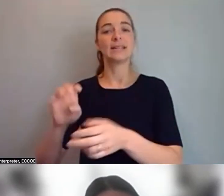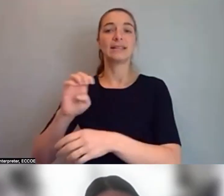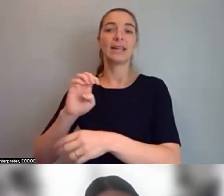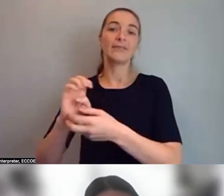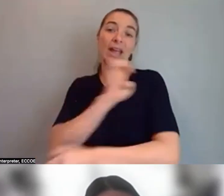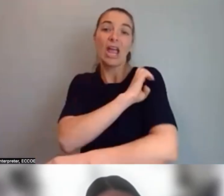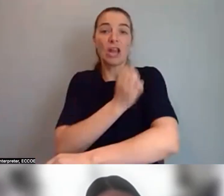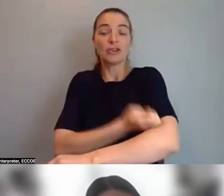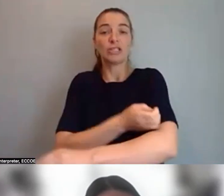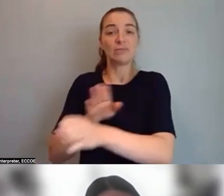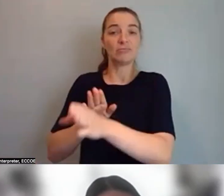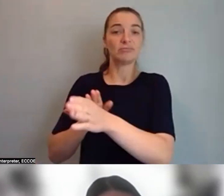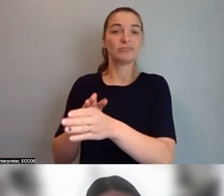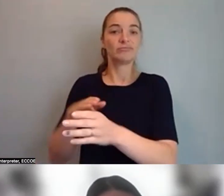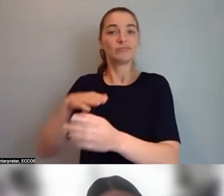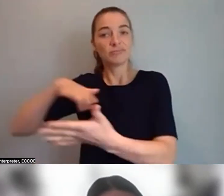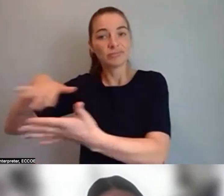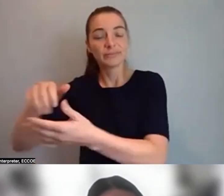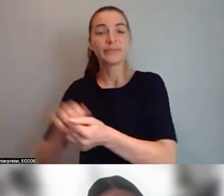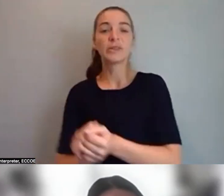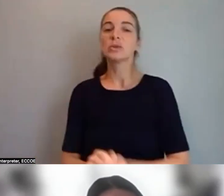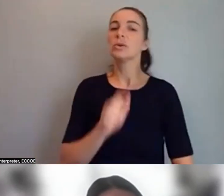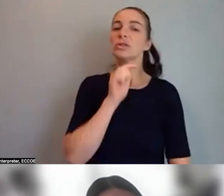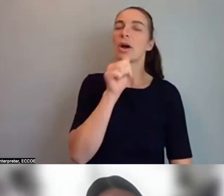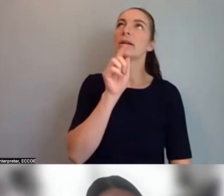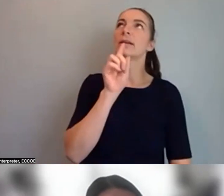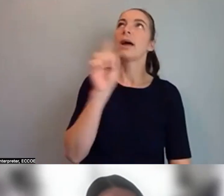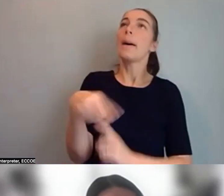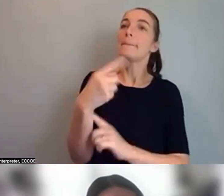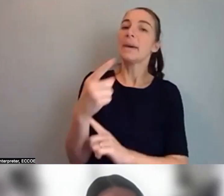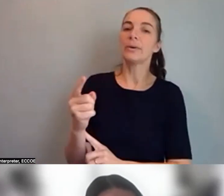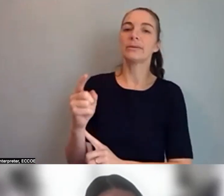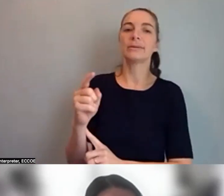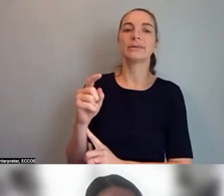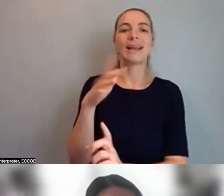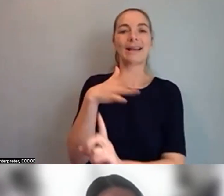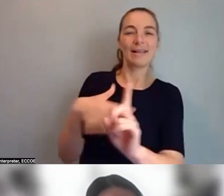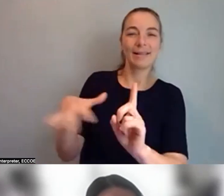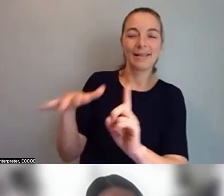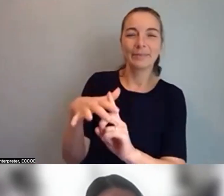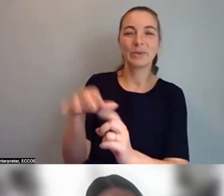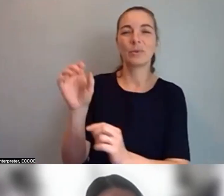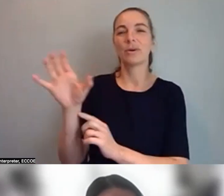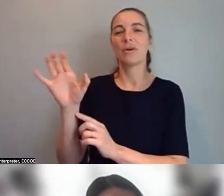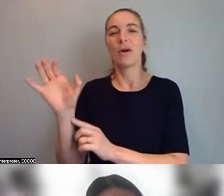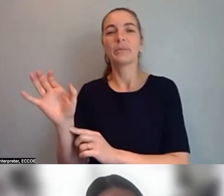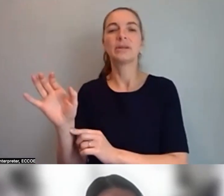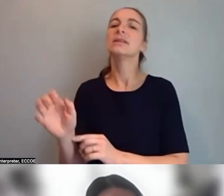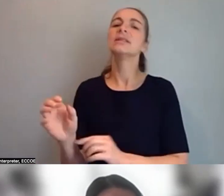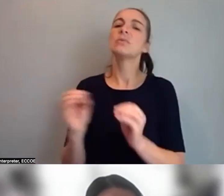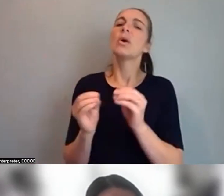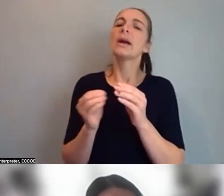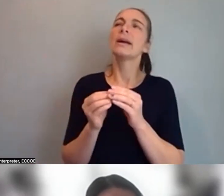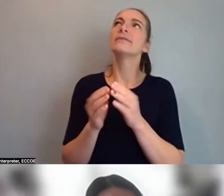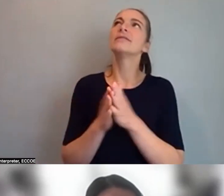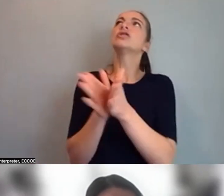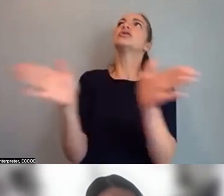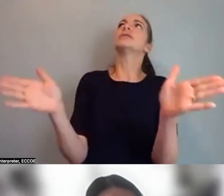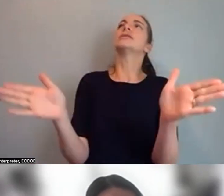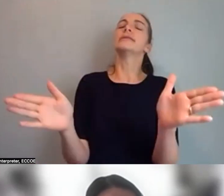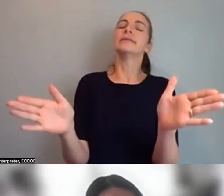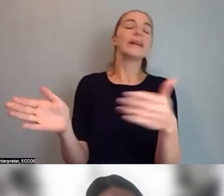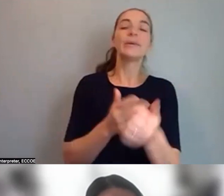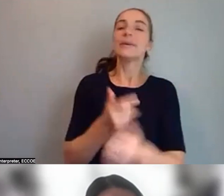climate or carbon, you know, but sort of energy more broadly defined. But when you were talking, it reminded me of this one piece by